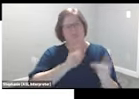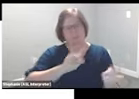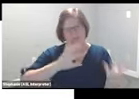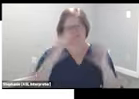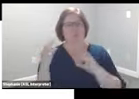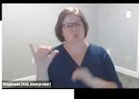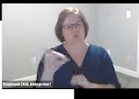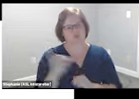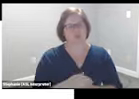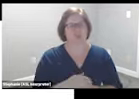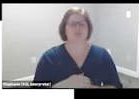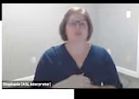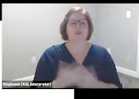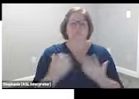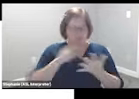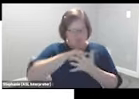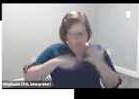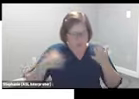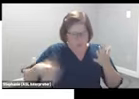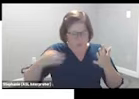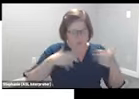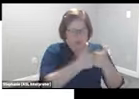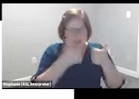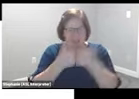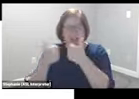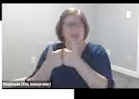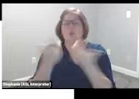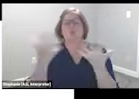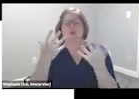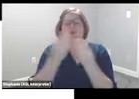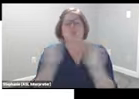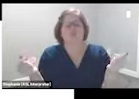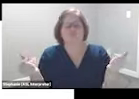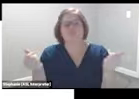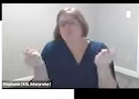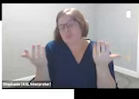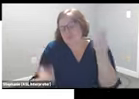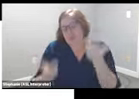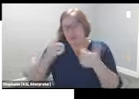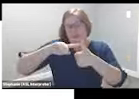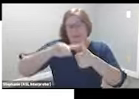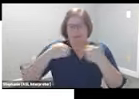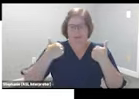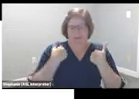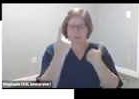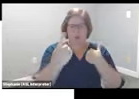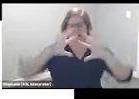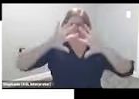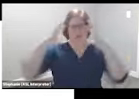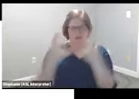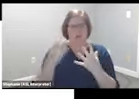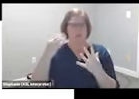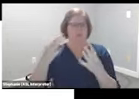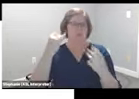Thinking about solutions. One solution would be to create a repository of inclusive online STEM education resources.